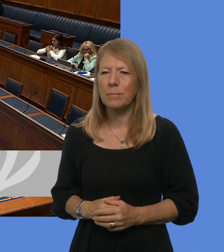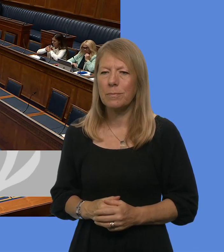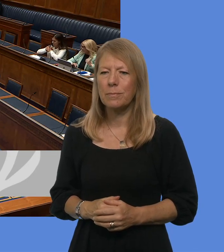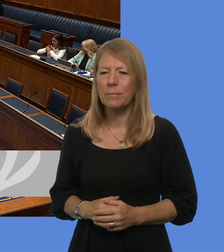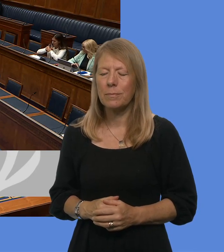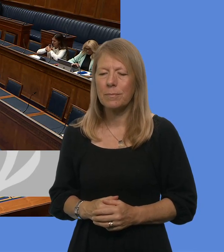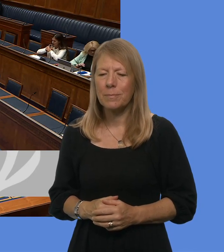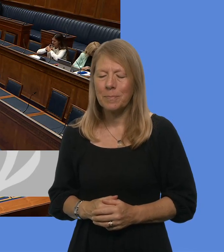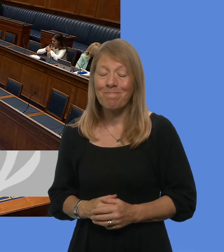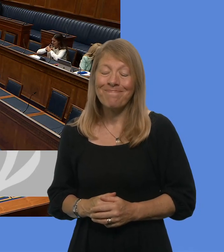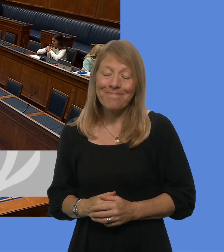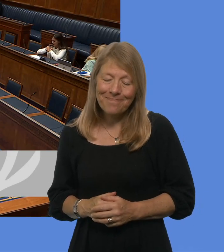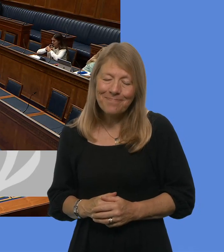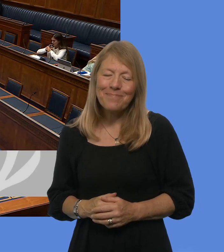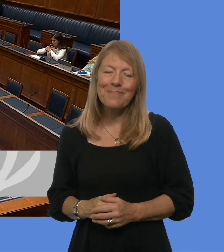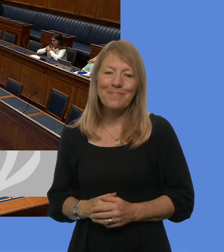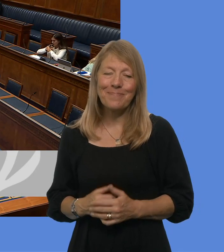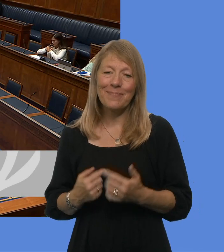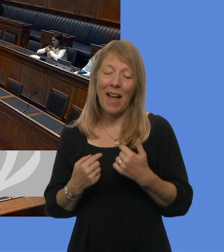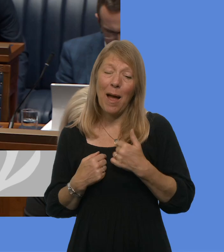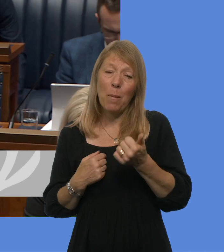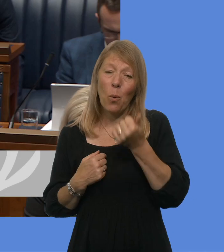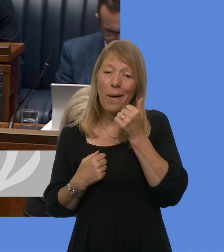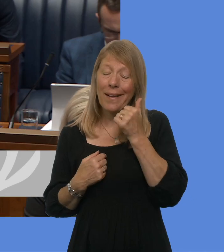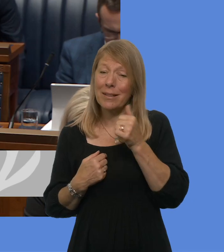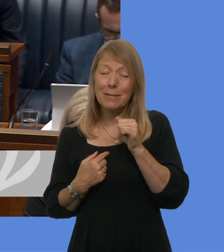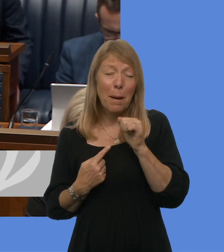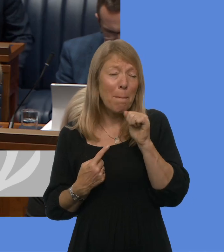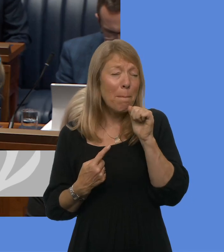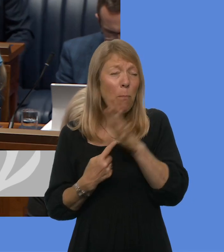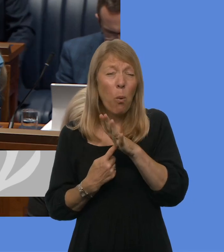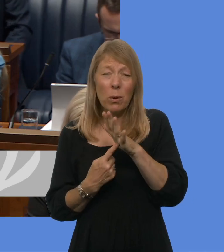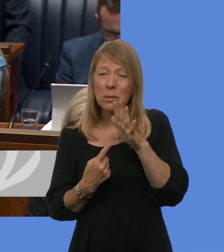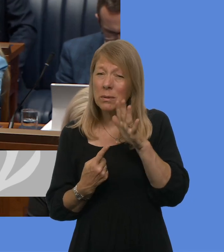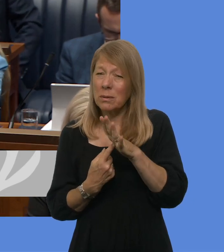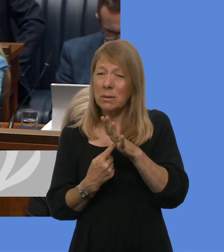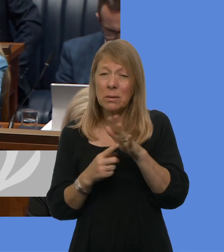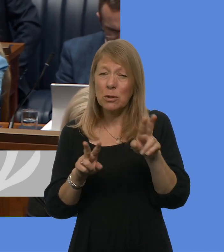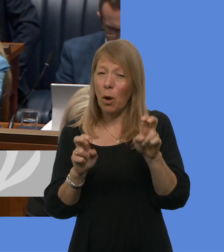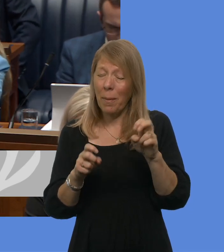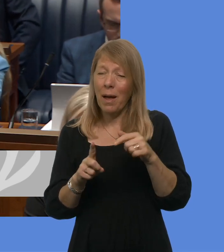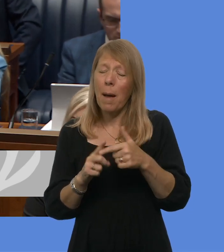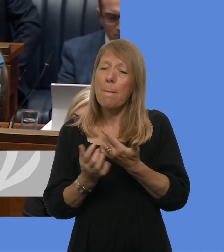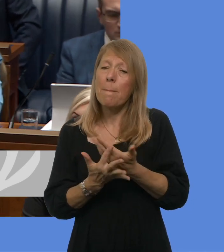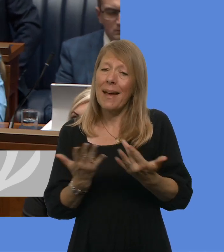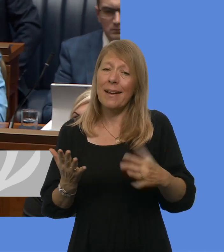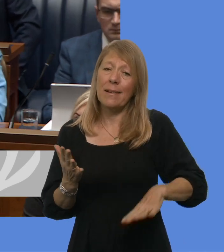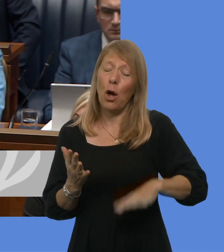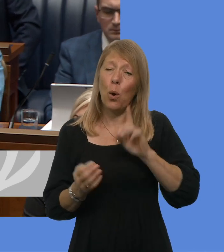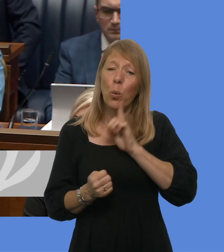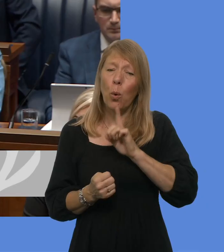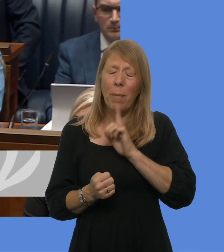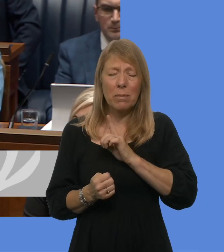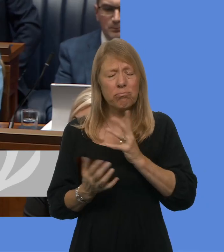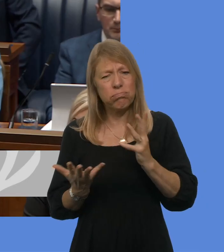Mr. Speaker, I recognise that this is an important health issue which is clearly of concern to many young women and which should be dealt with in a